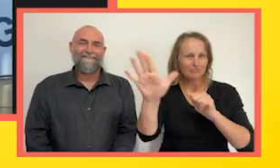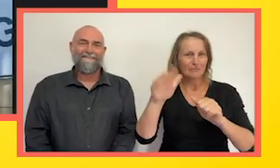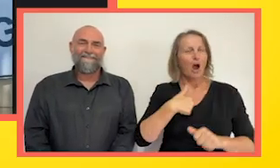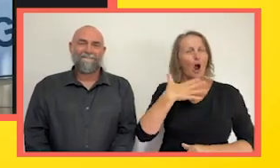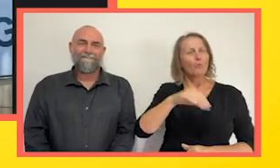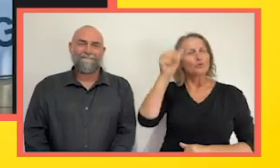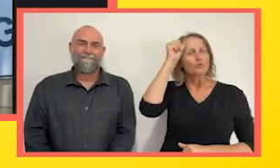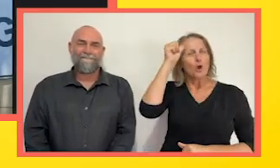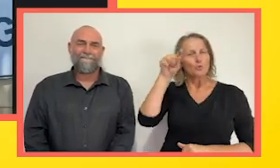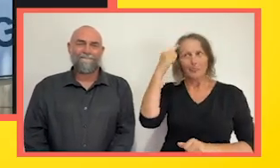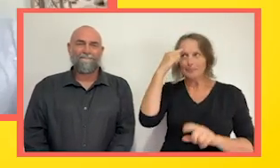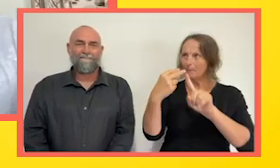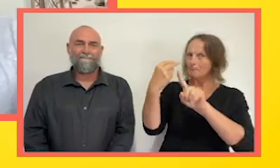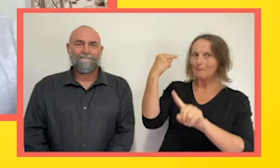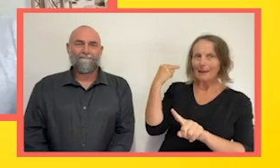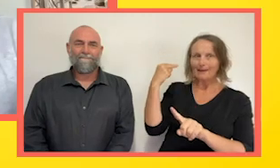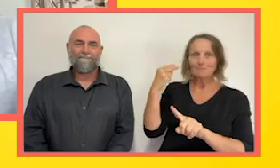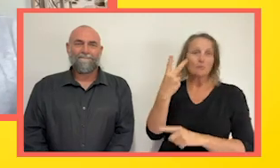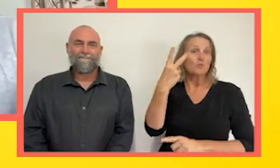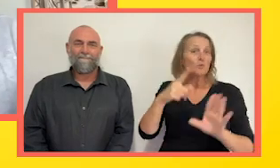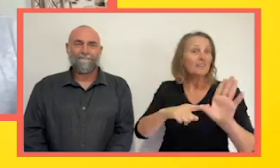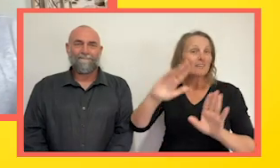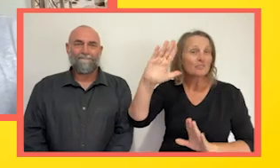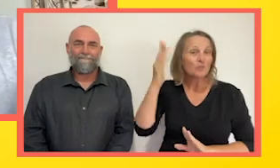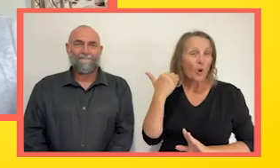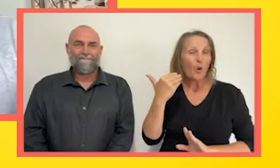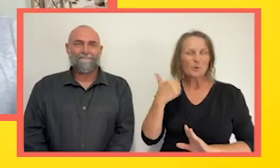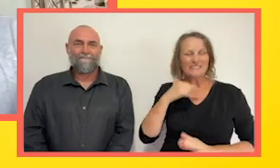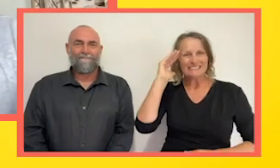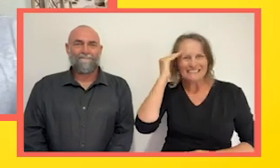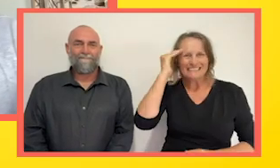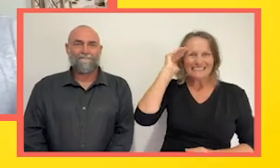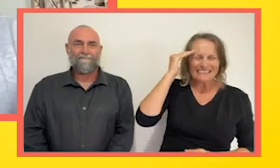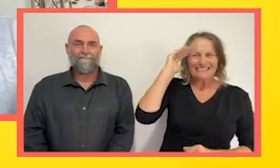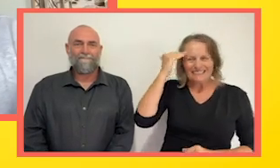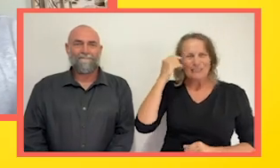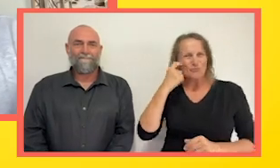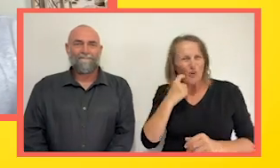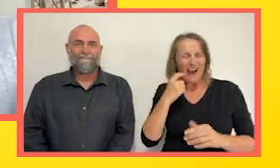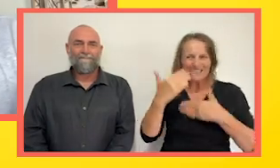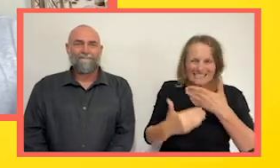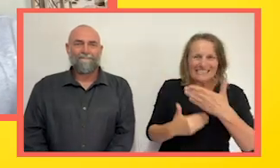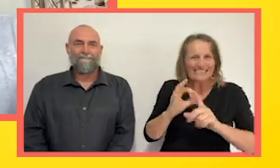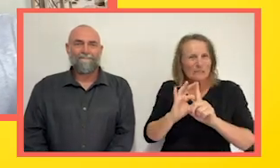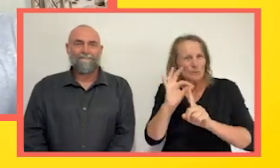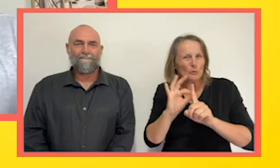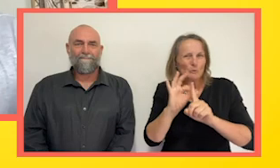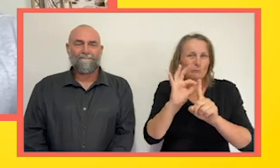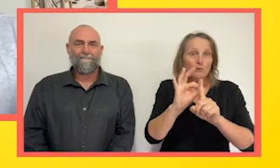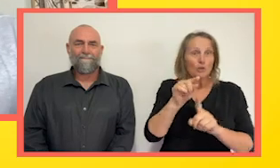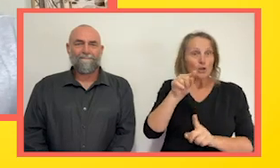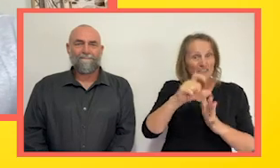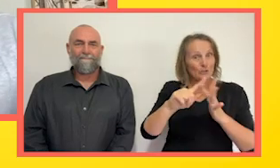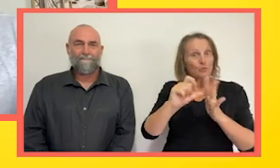is, looking back on your career, think of a couple of years ago. You're in the trenches. You're fighting hard. You're coming up the ranks. Did you